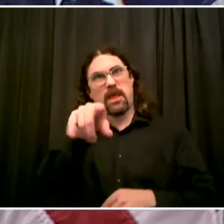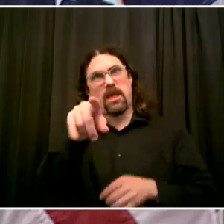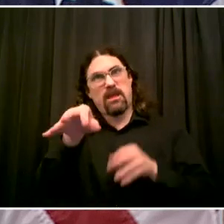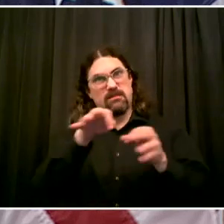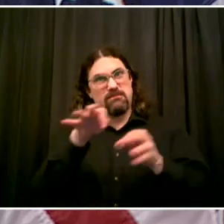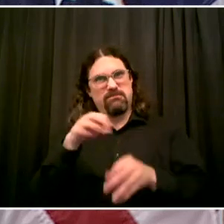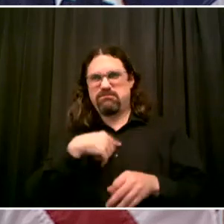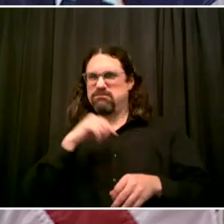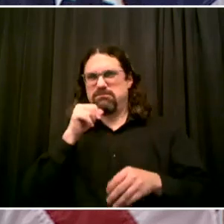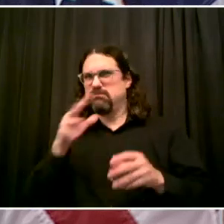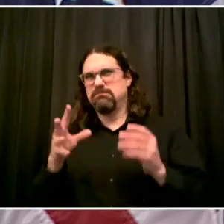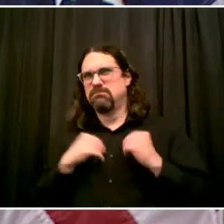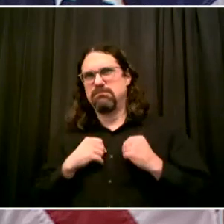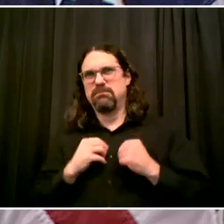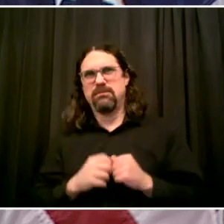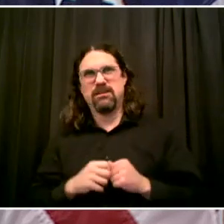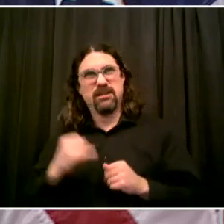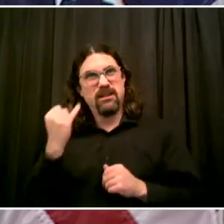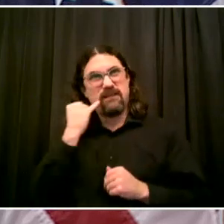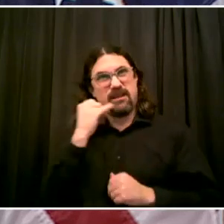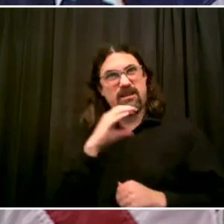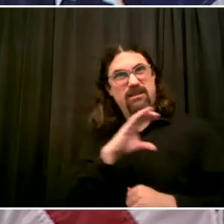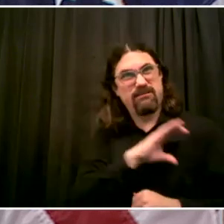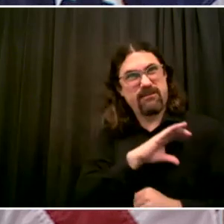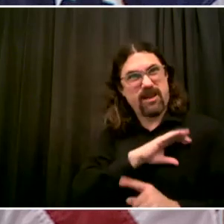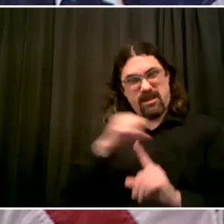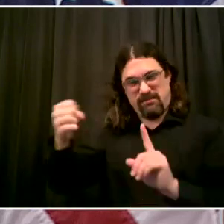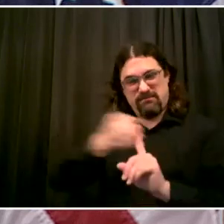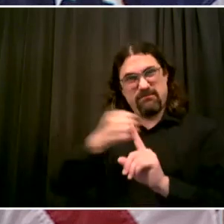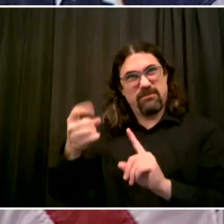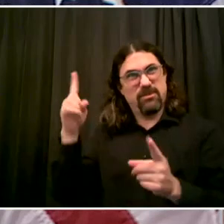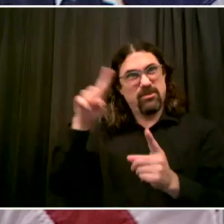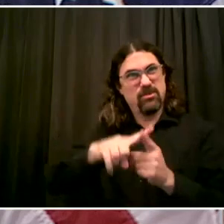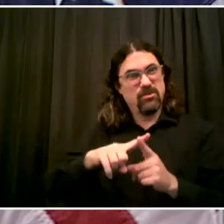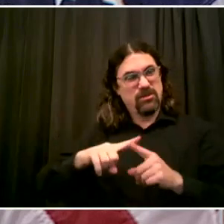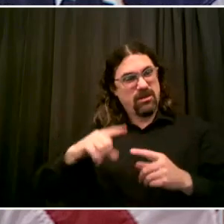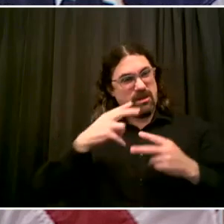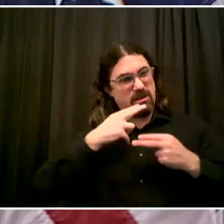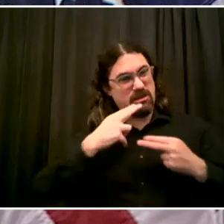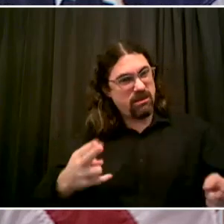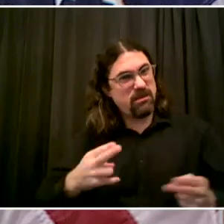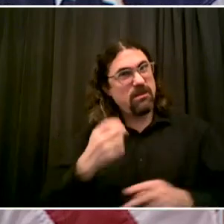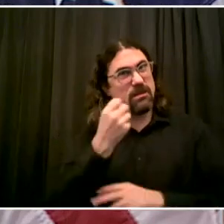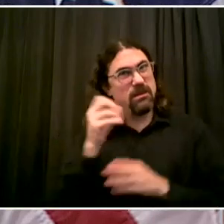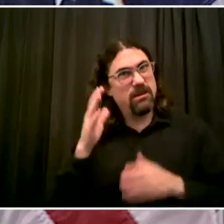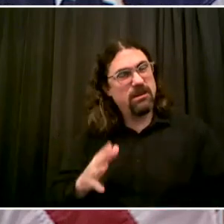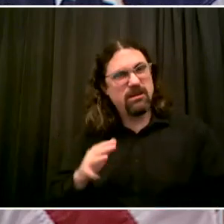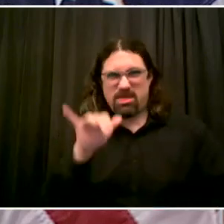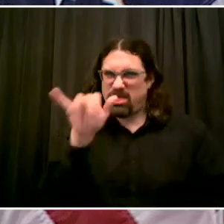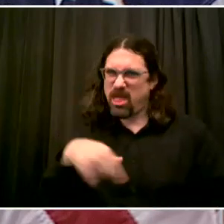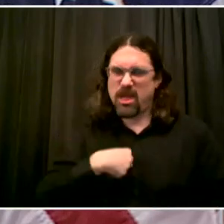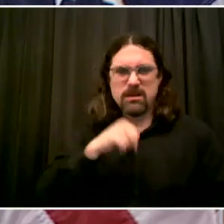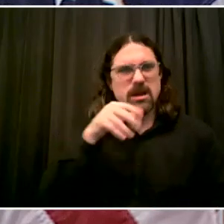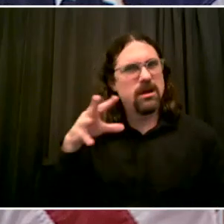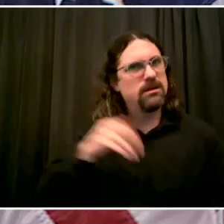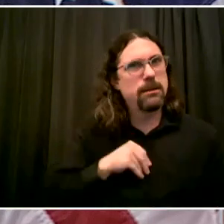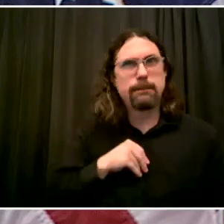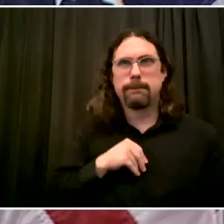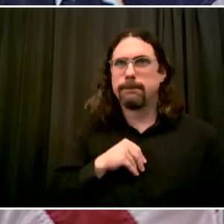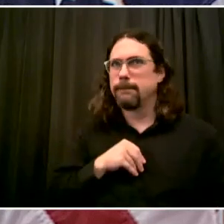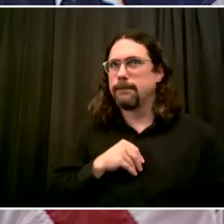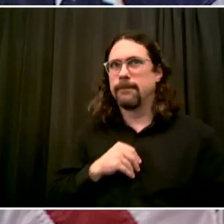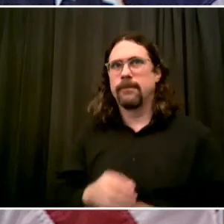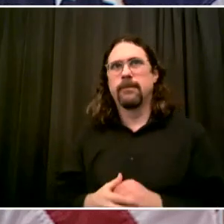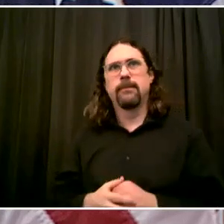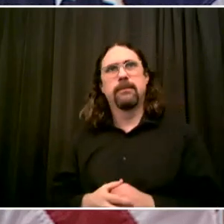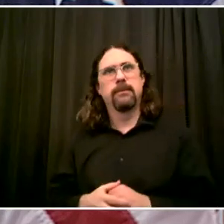the plan, and it's been the same day after day, that there's peaceful protest, it is being respected. And